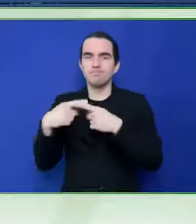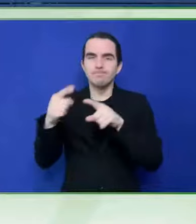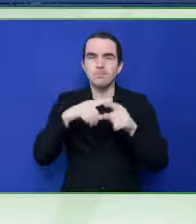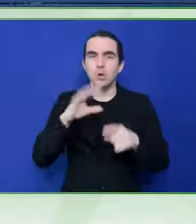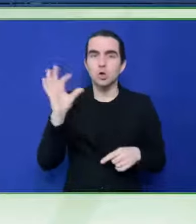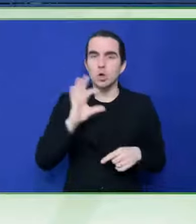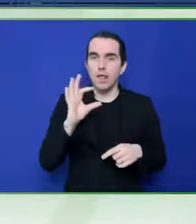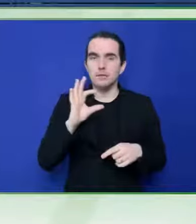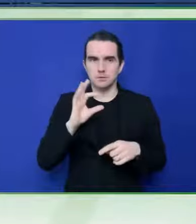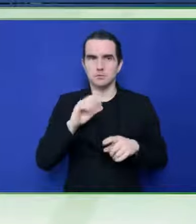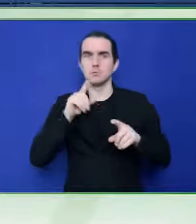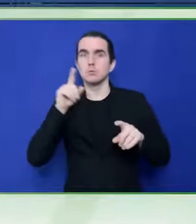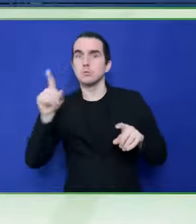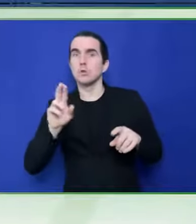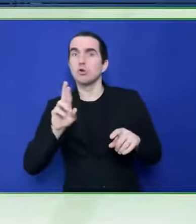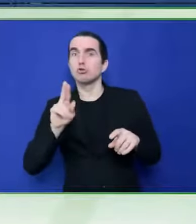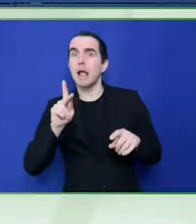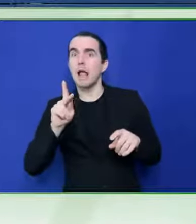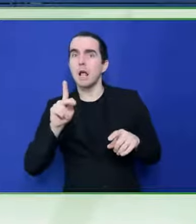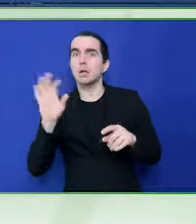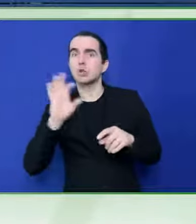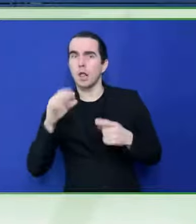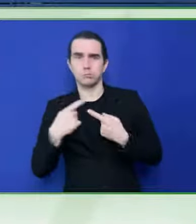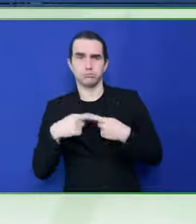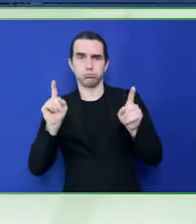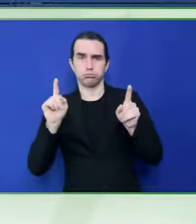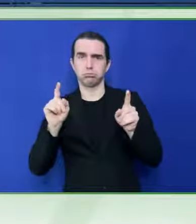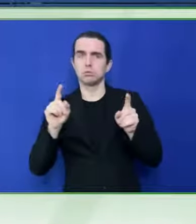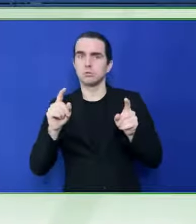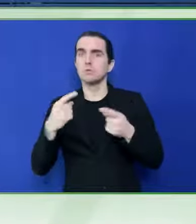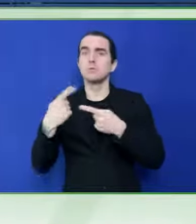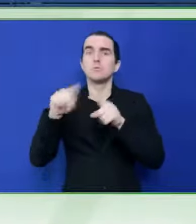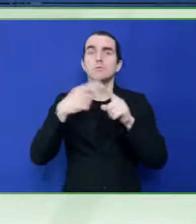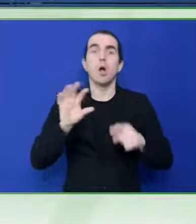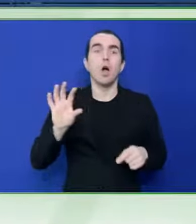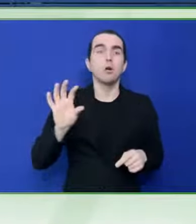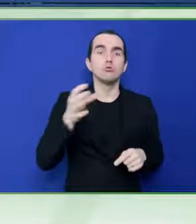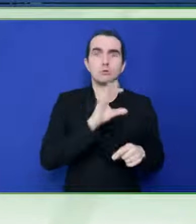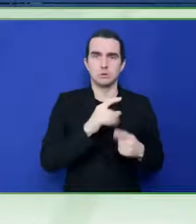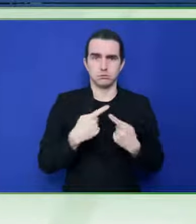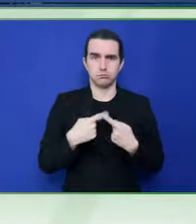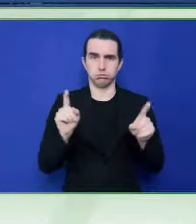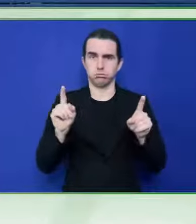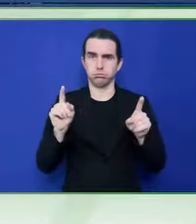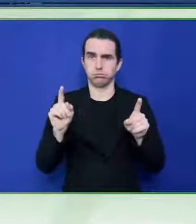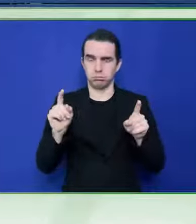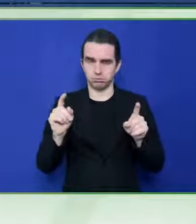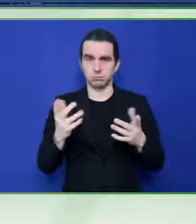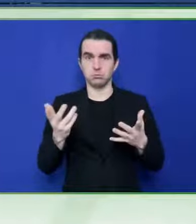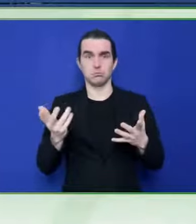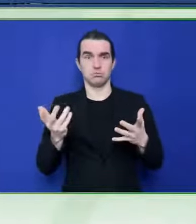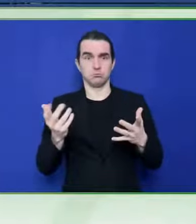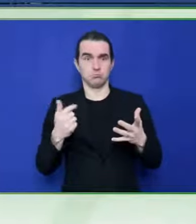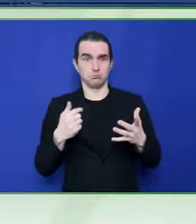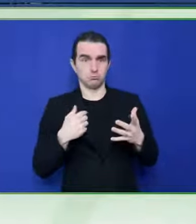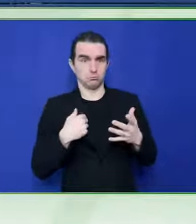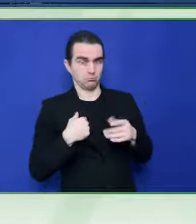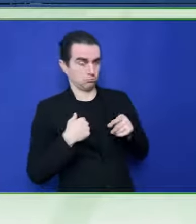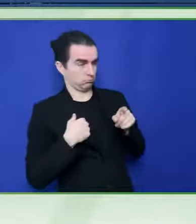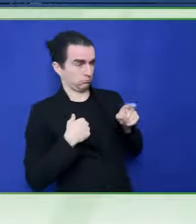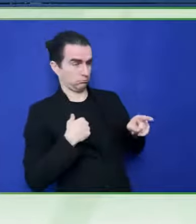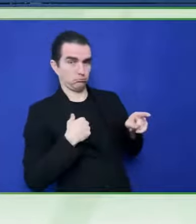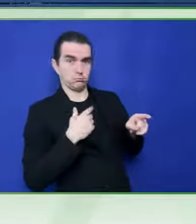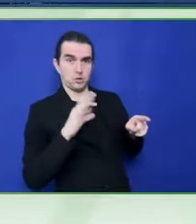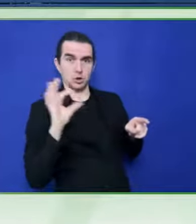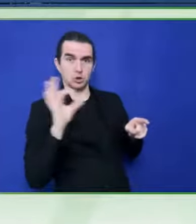3 steps you have to negotiate to get up to it. On the right is it's a perfect disabled toilet, a good disabled